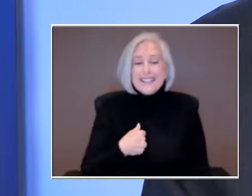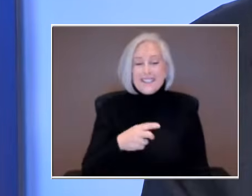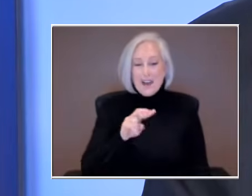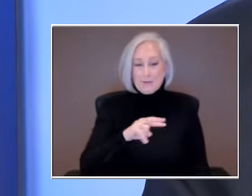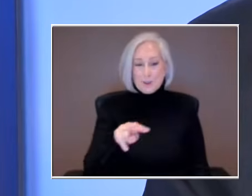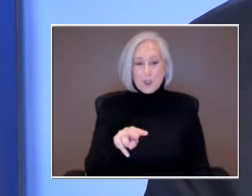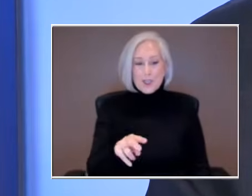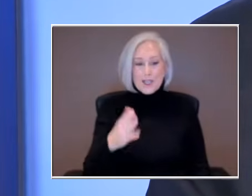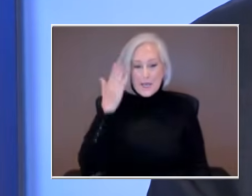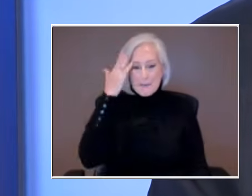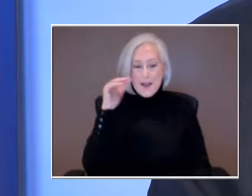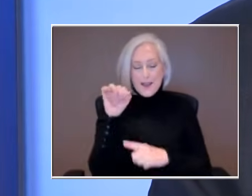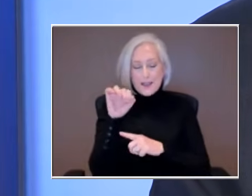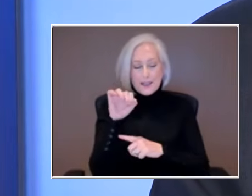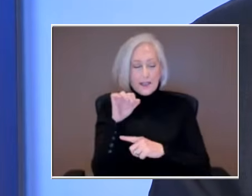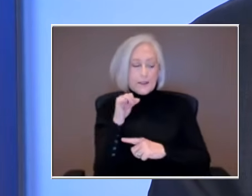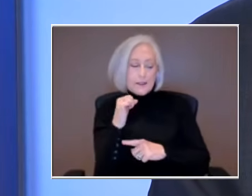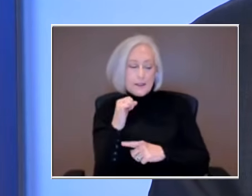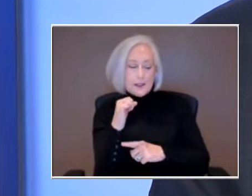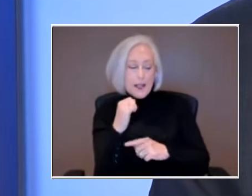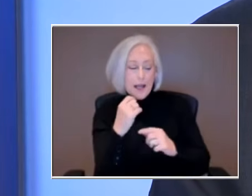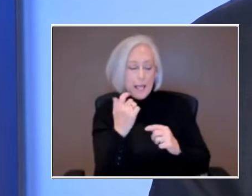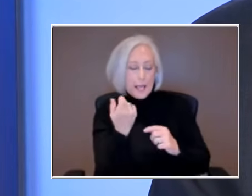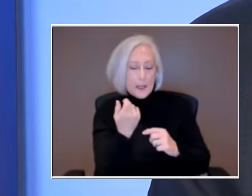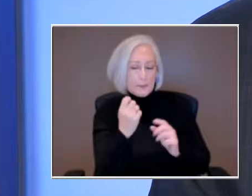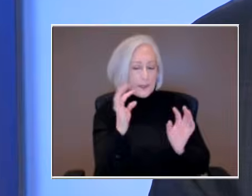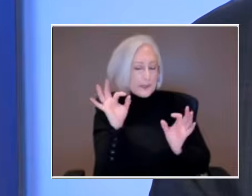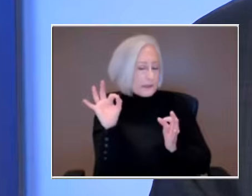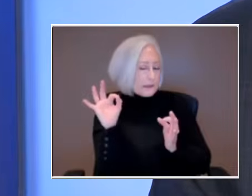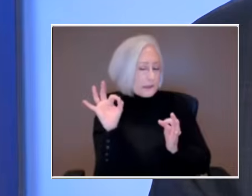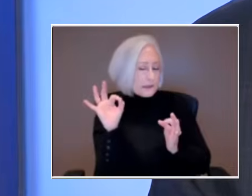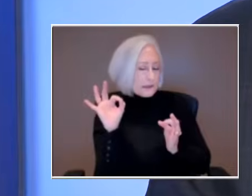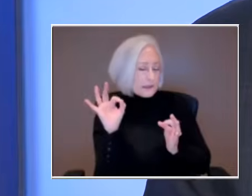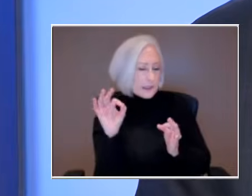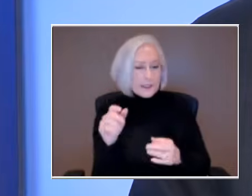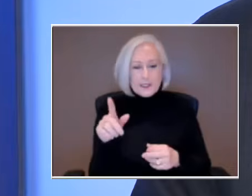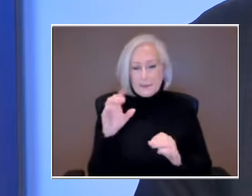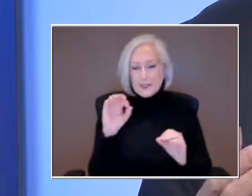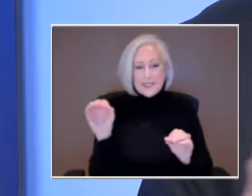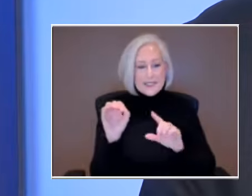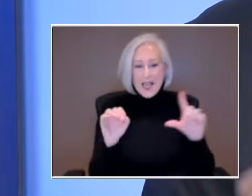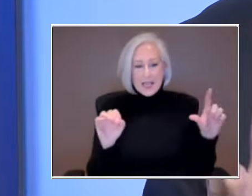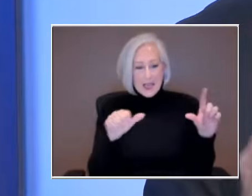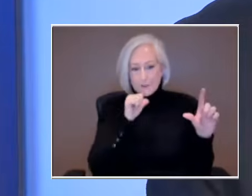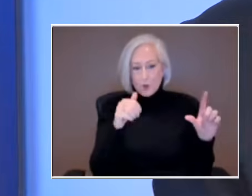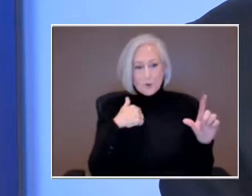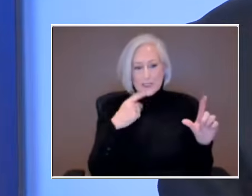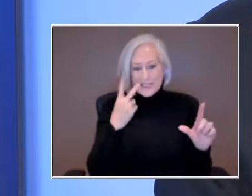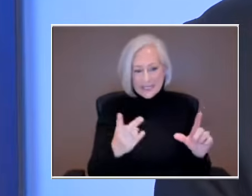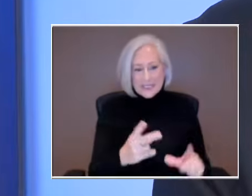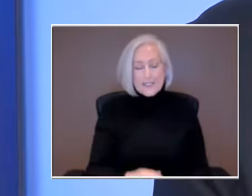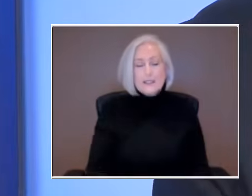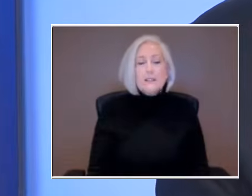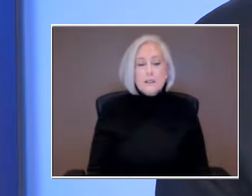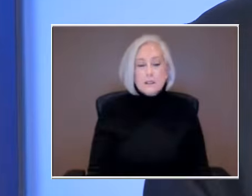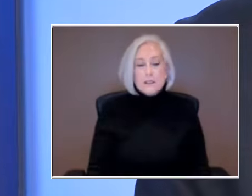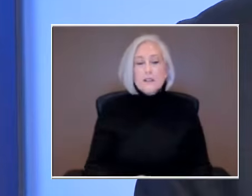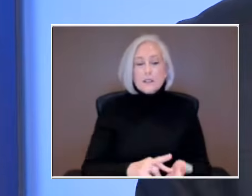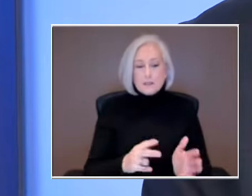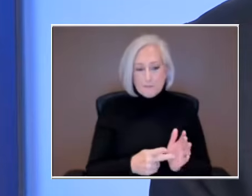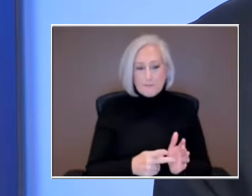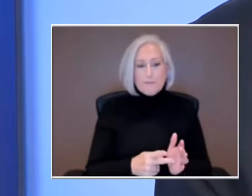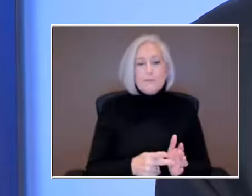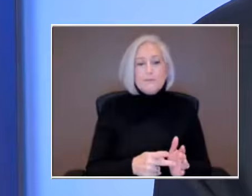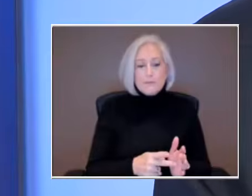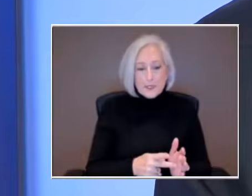like tilted just a little bit to the side. Because you don't have vision in your left eye, yep. right? Yeah, so 180 degrees of peripheral vision just kind of shifts a little